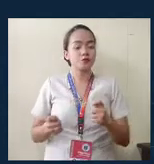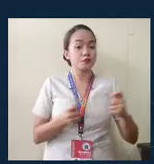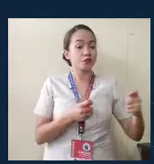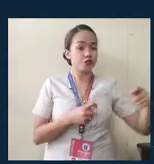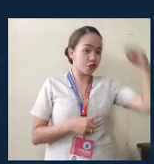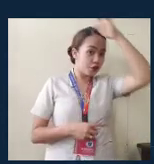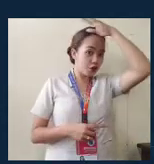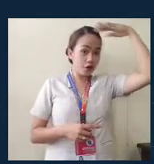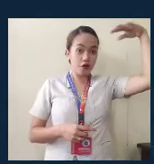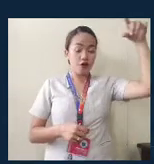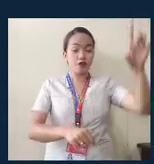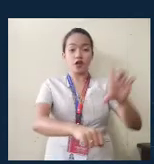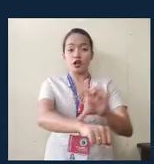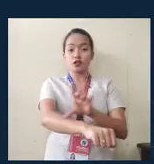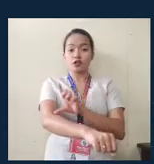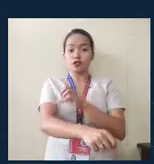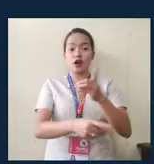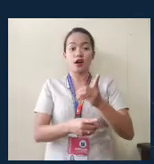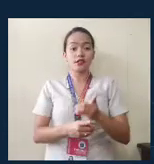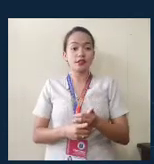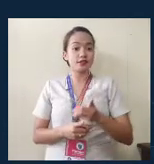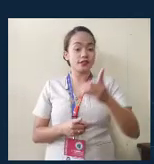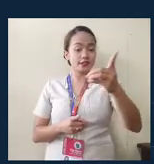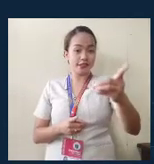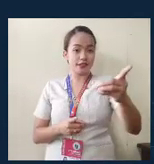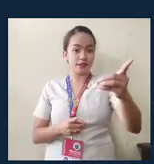transmission over long distances.